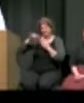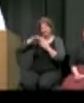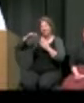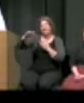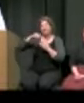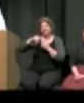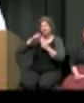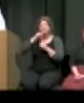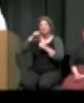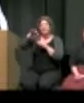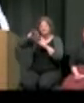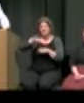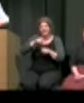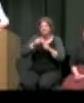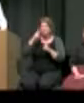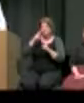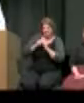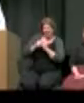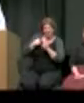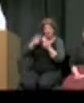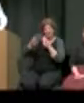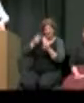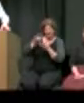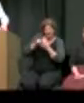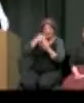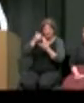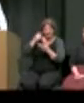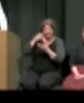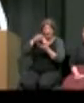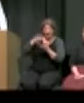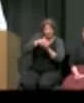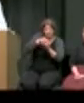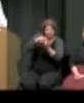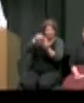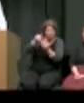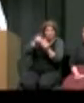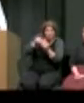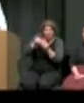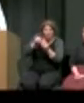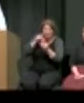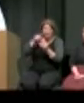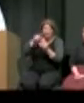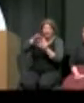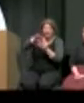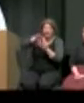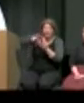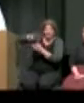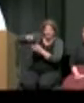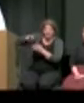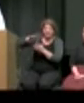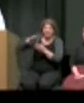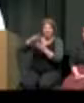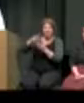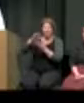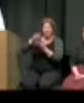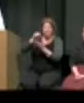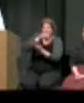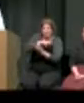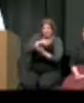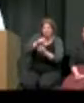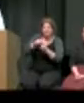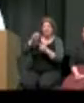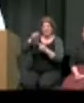slide to see how we can handle it, if we can dredge more around it, if we can totally remove it. So they're kind of studying